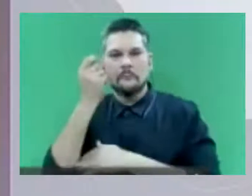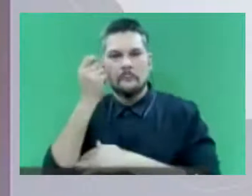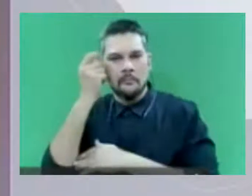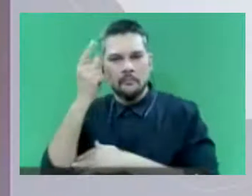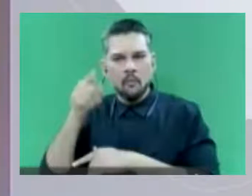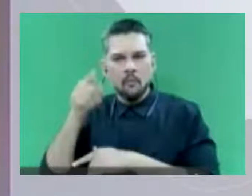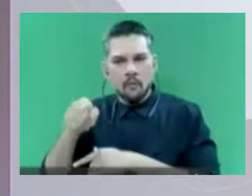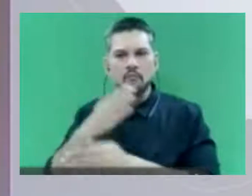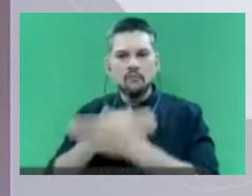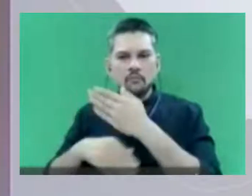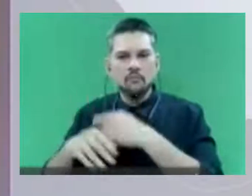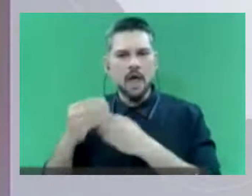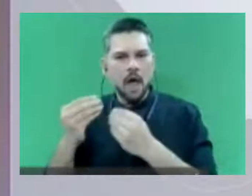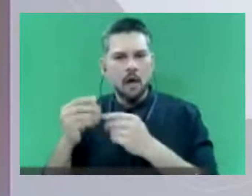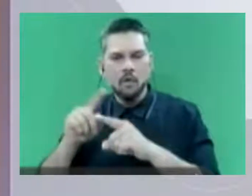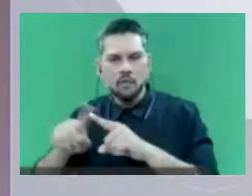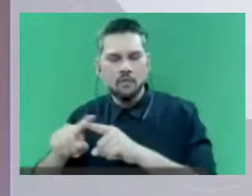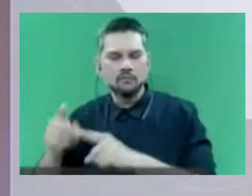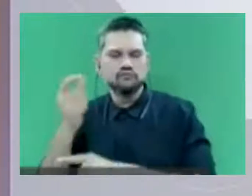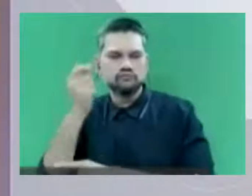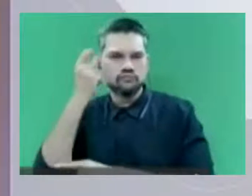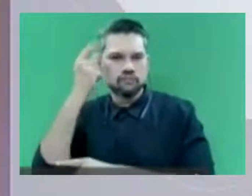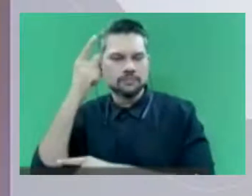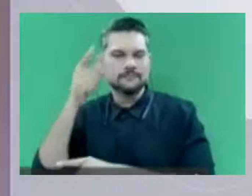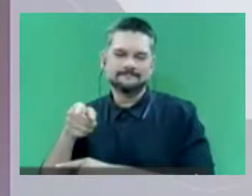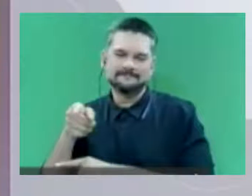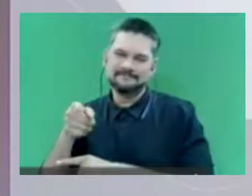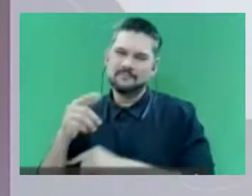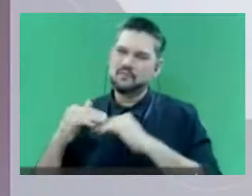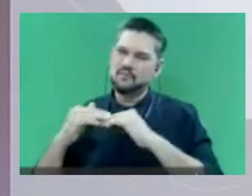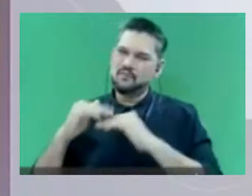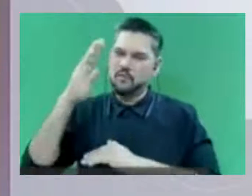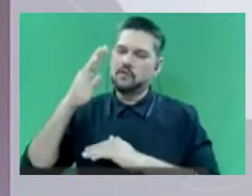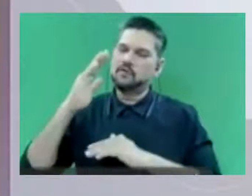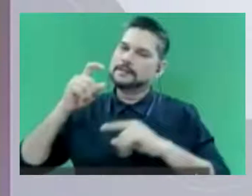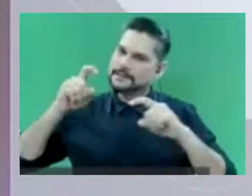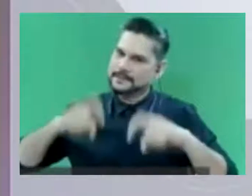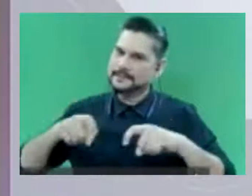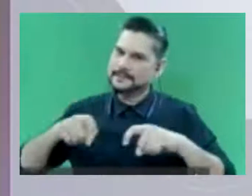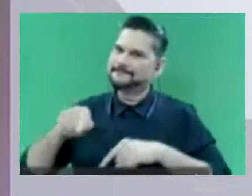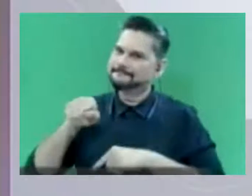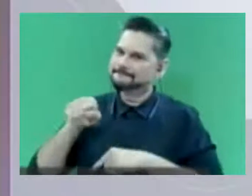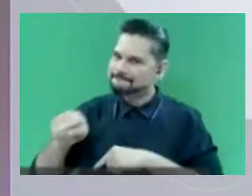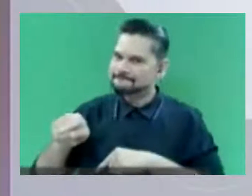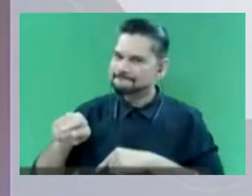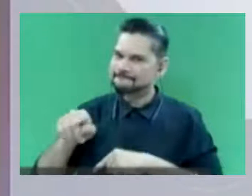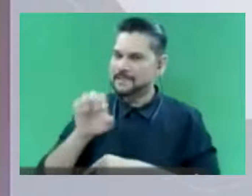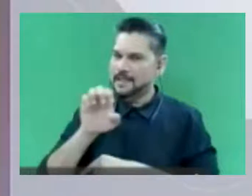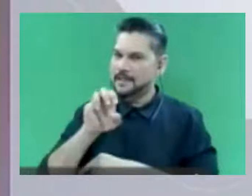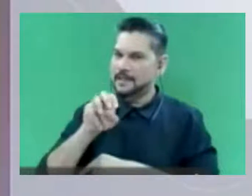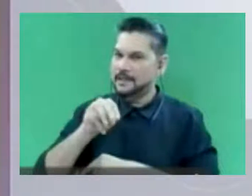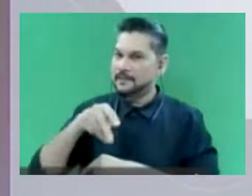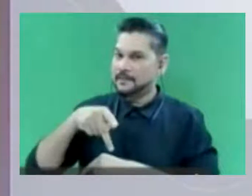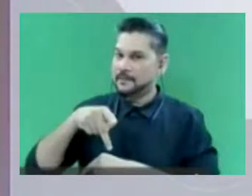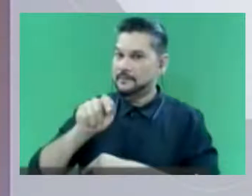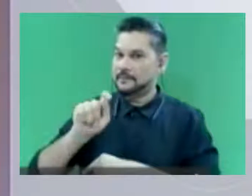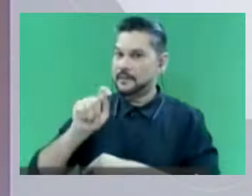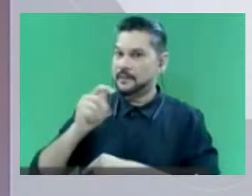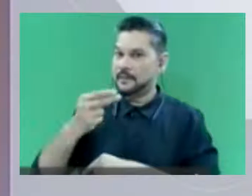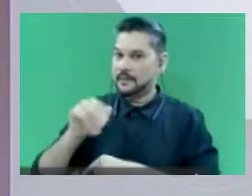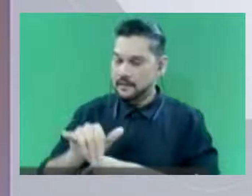when you're dealing with a lot of issues in this day and time. But empathy when it comes to